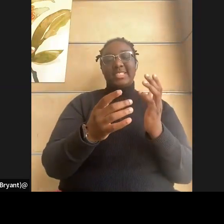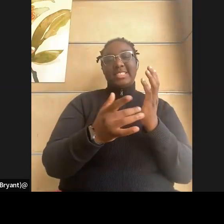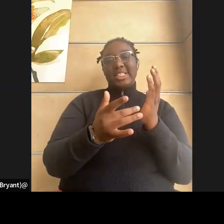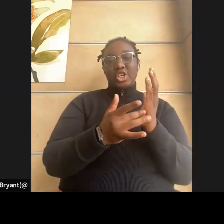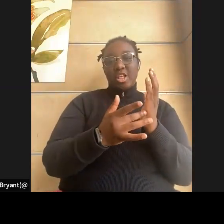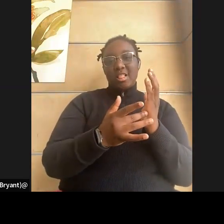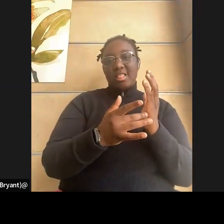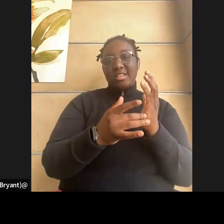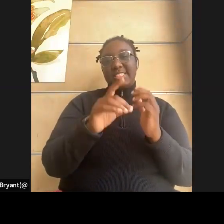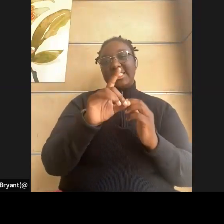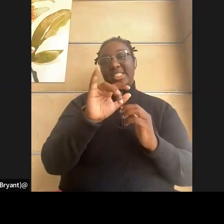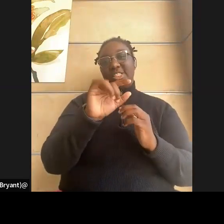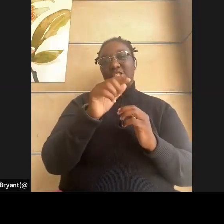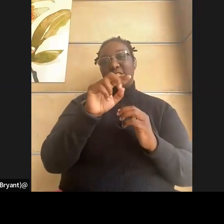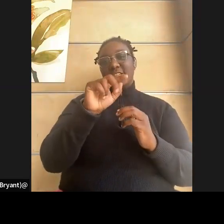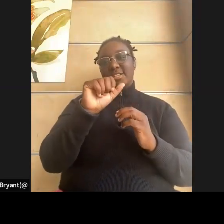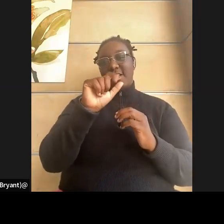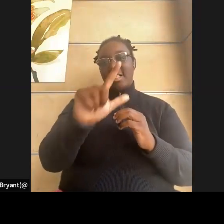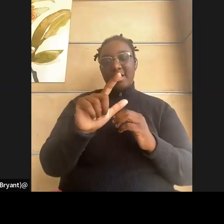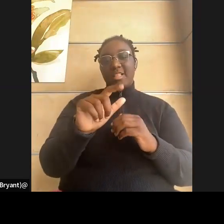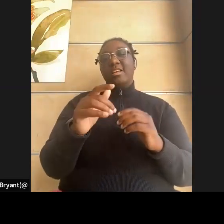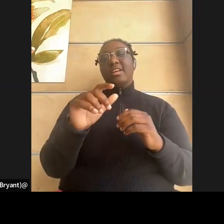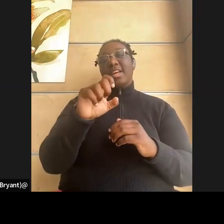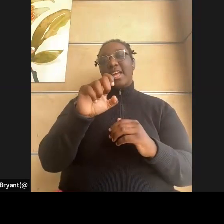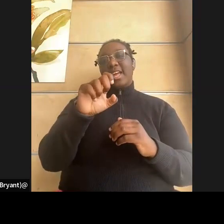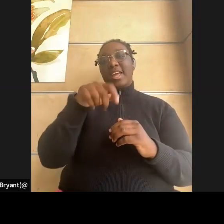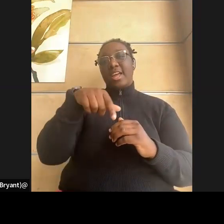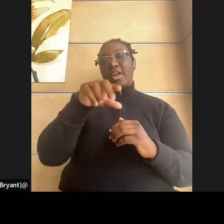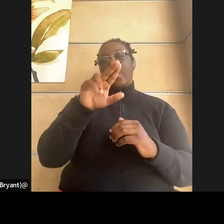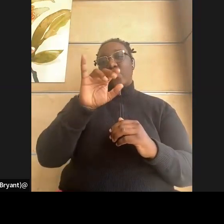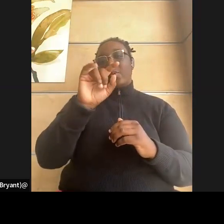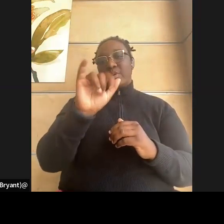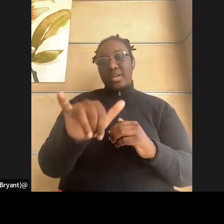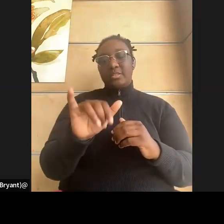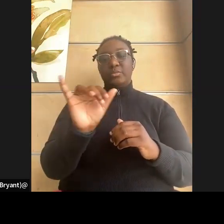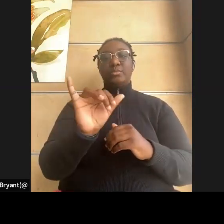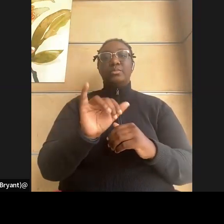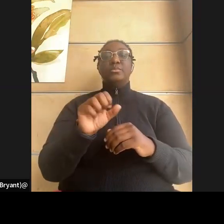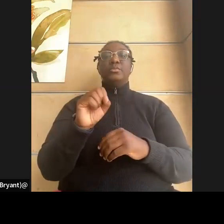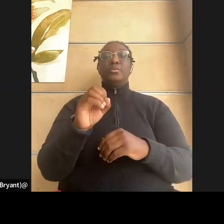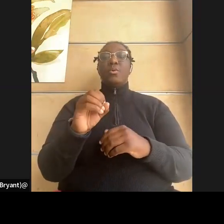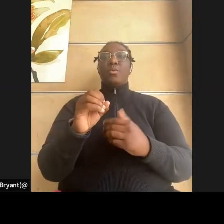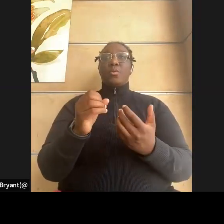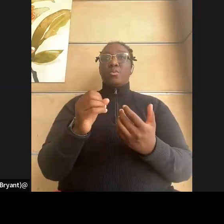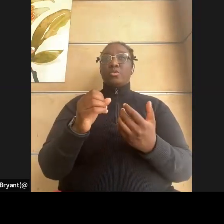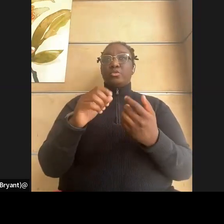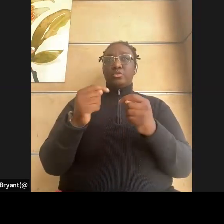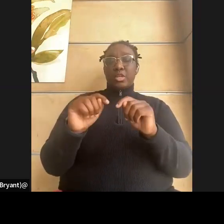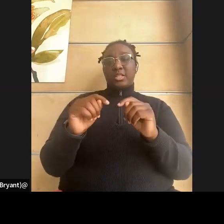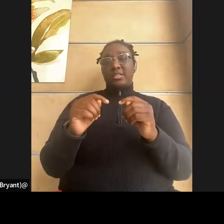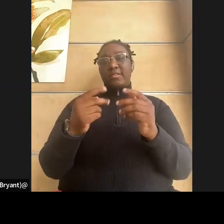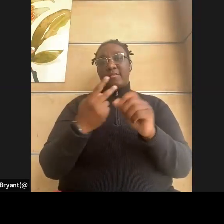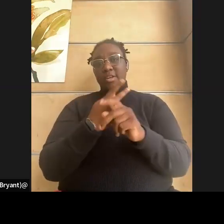So, this was to ensure that DHCS would focus on improving equitable access to providers and addressing the inequities and